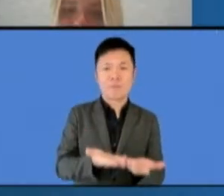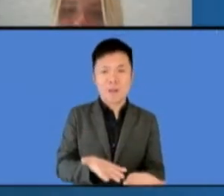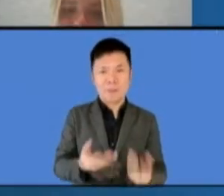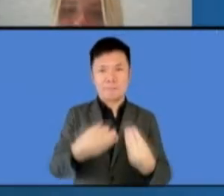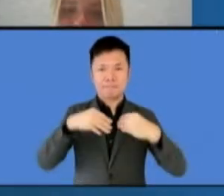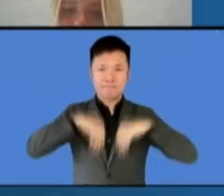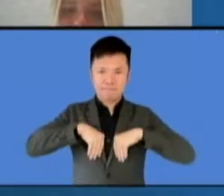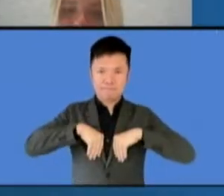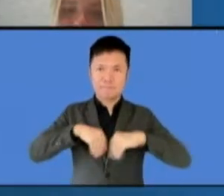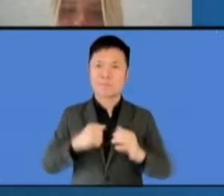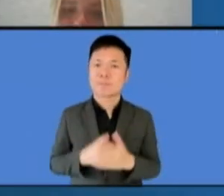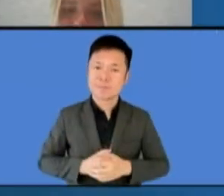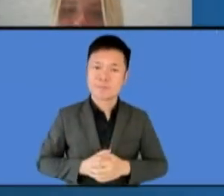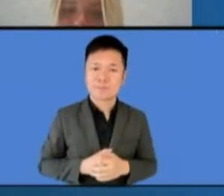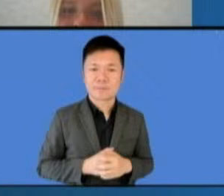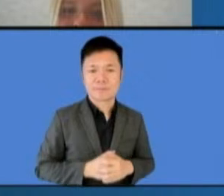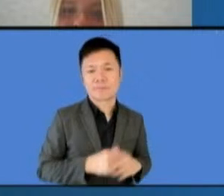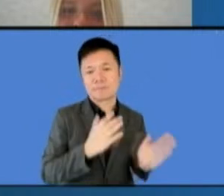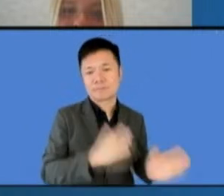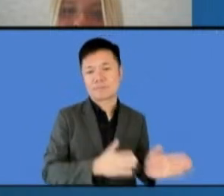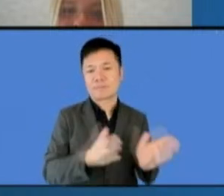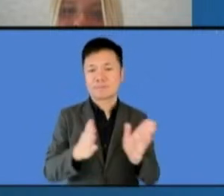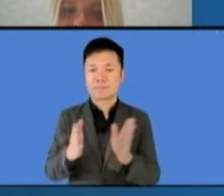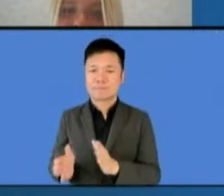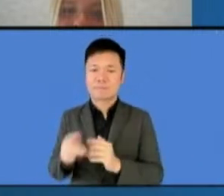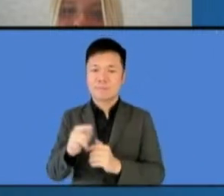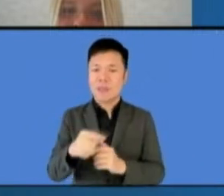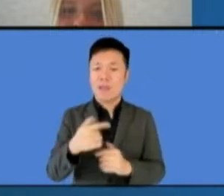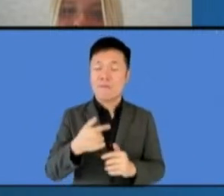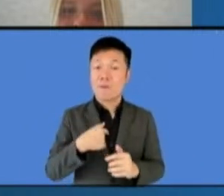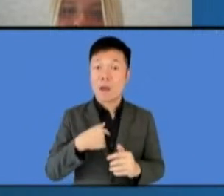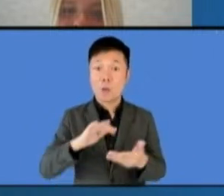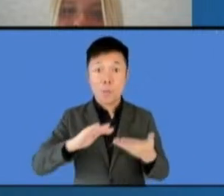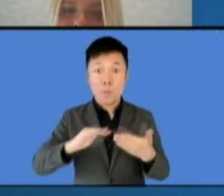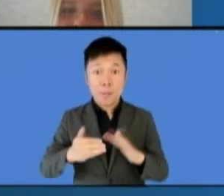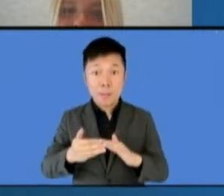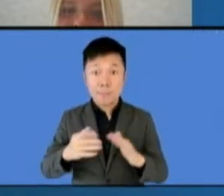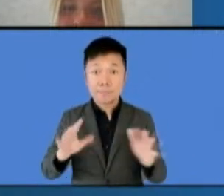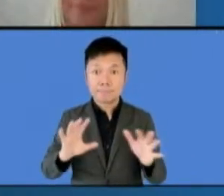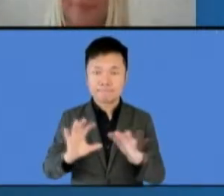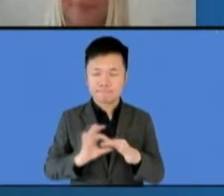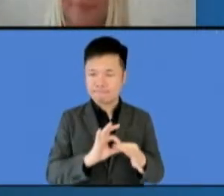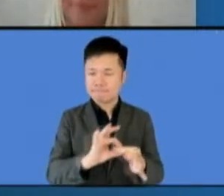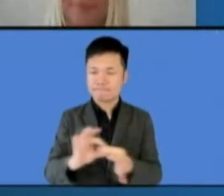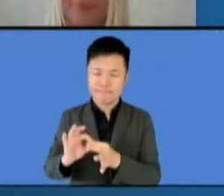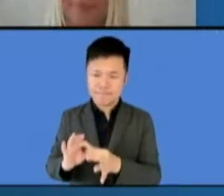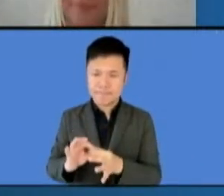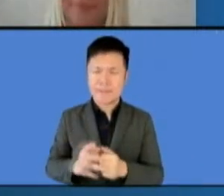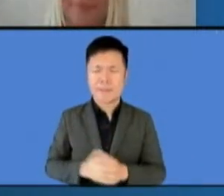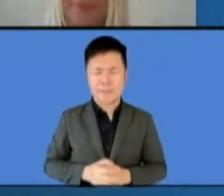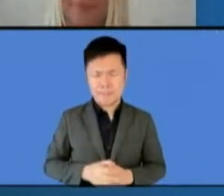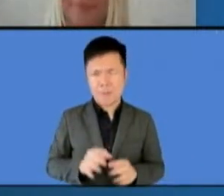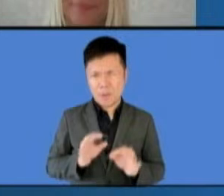Strengthening social bond in community level is the key.